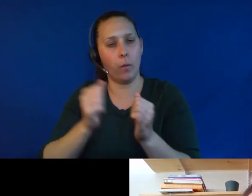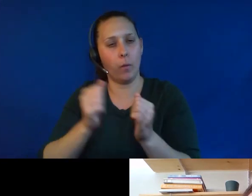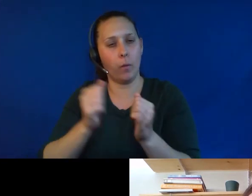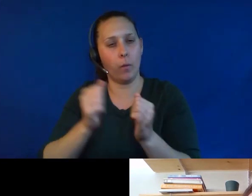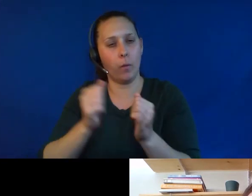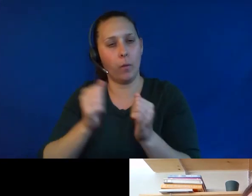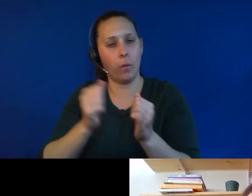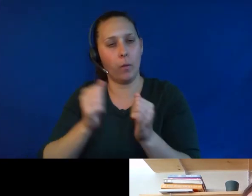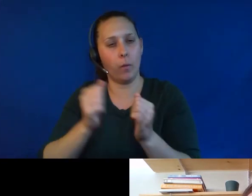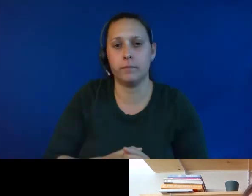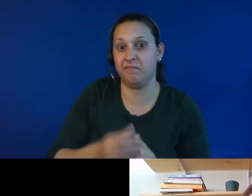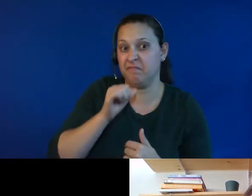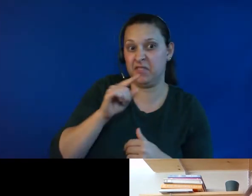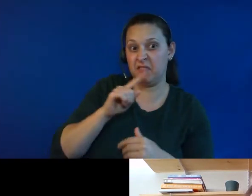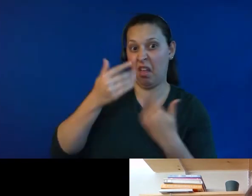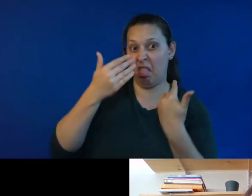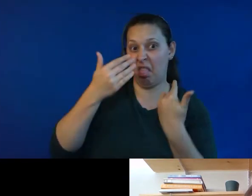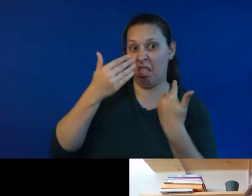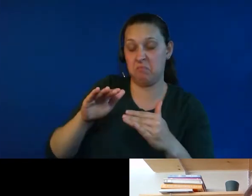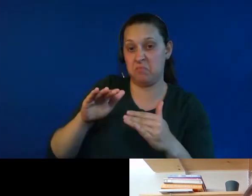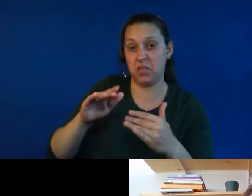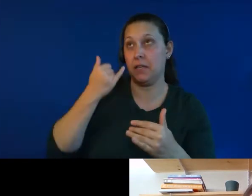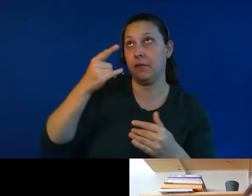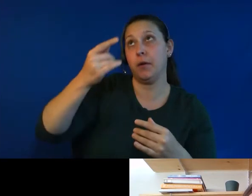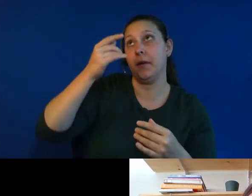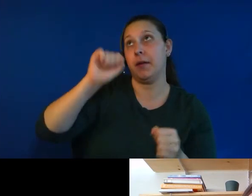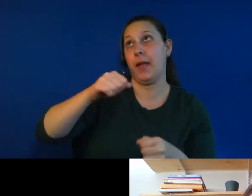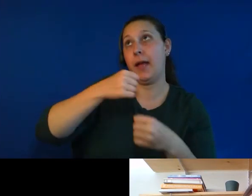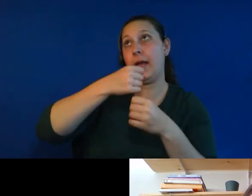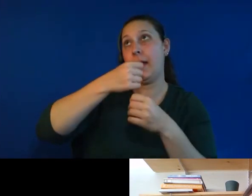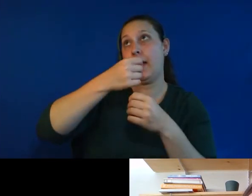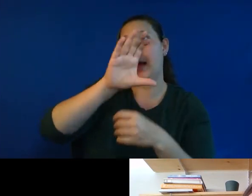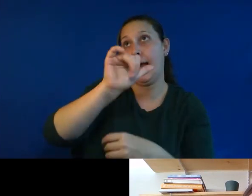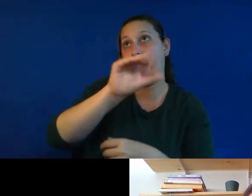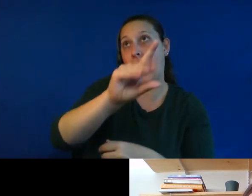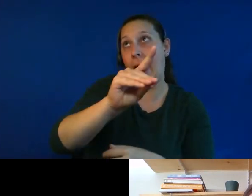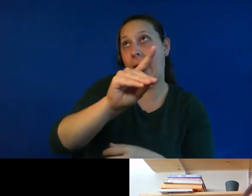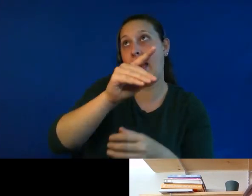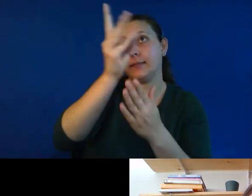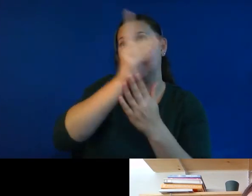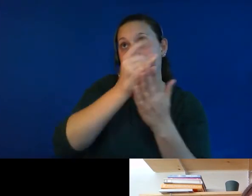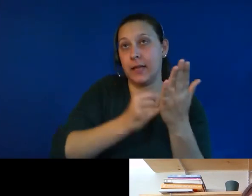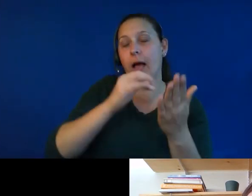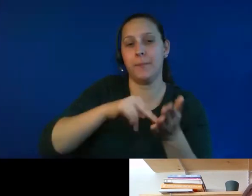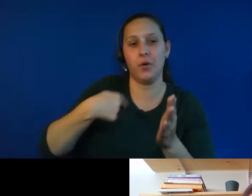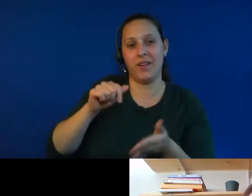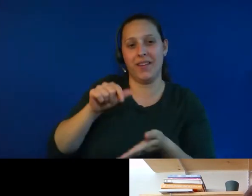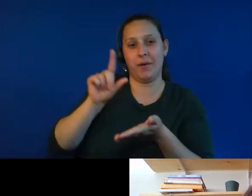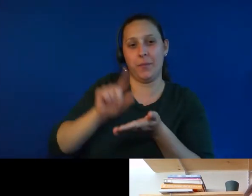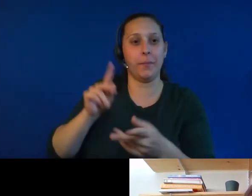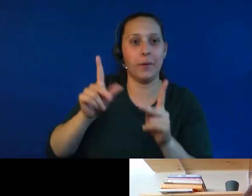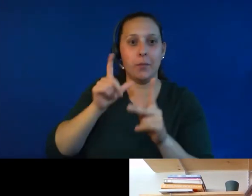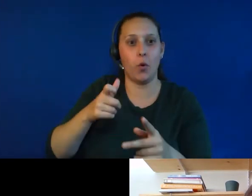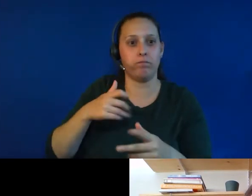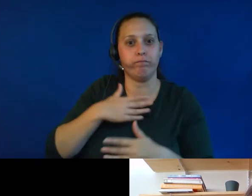You're not really limited to anything. As long as you can design something in CAD, you can basically print it. So we have people who are hobbyists who